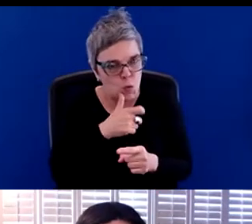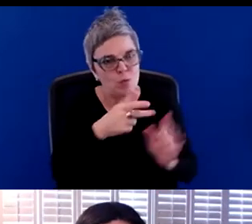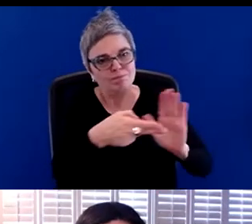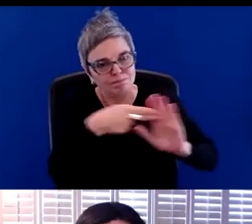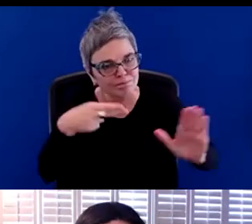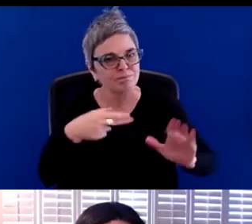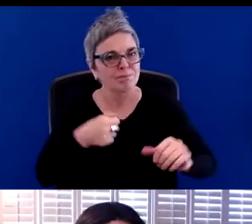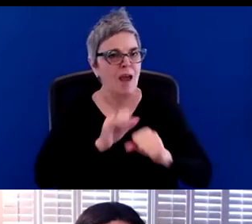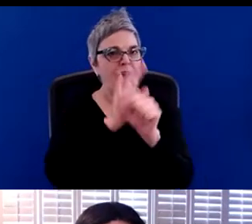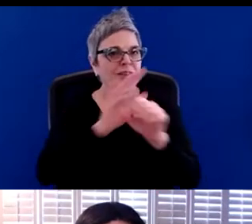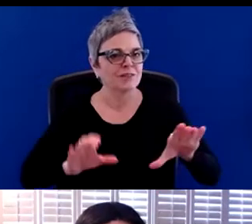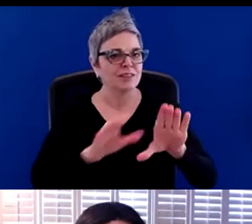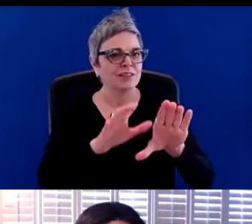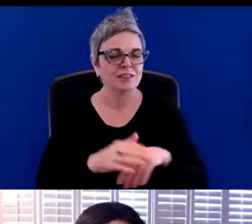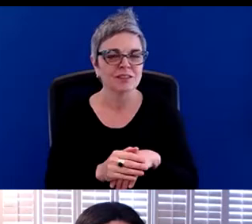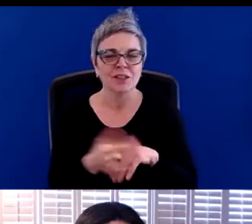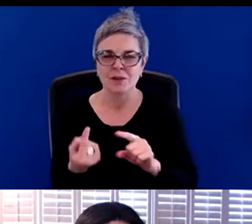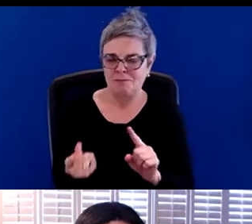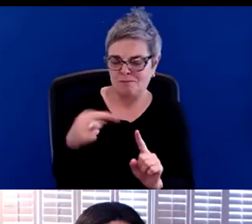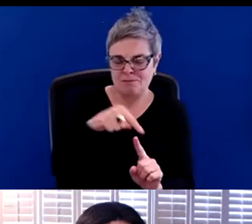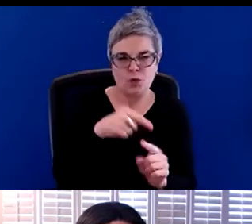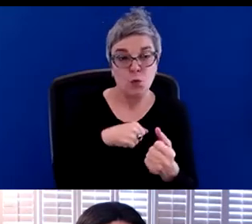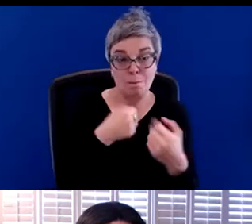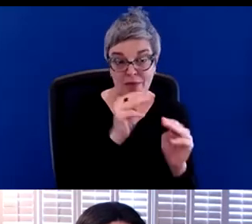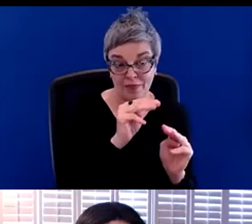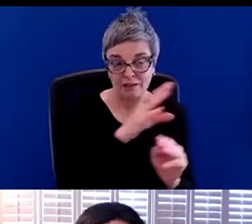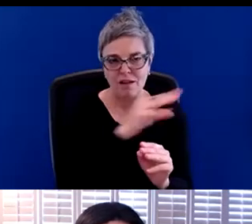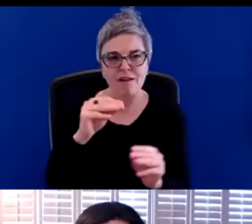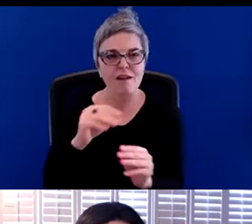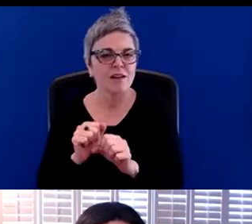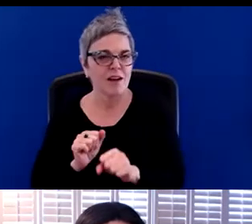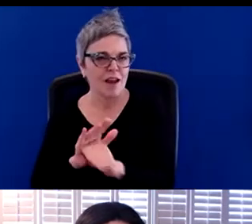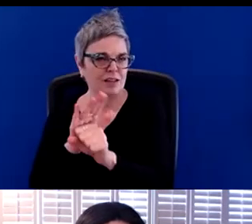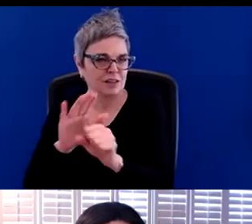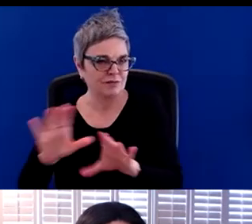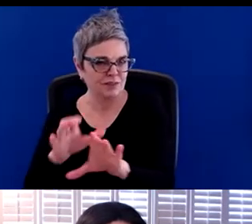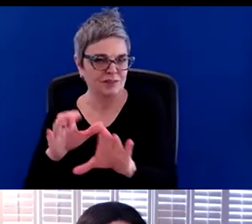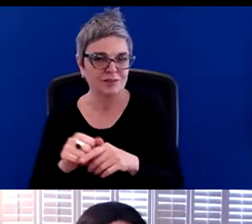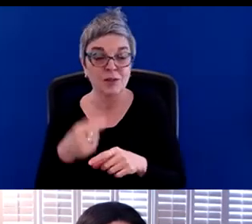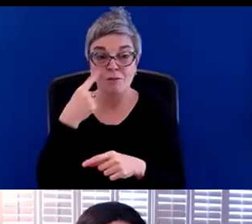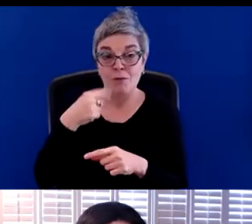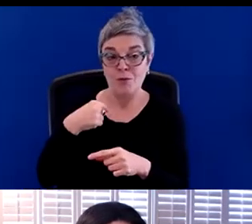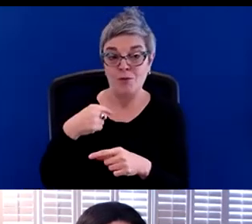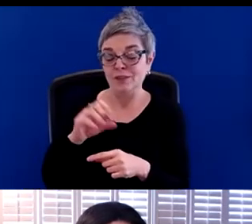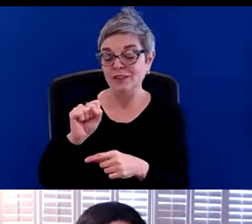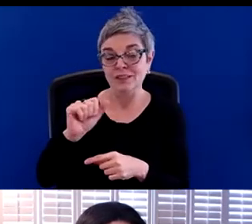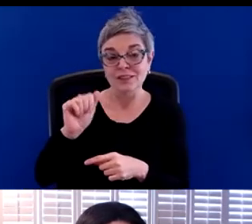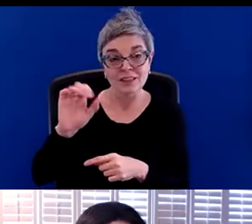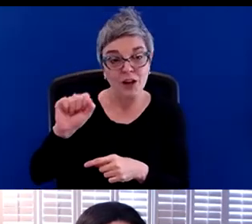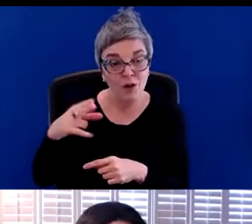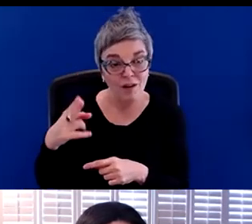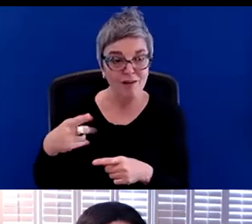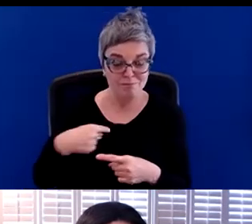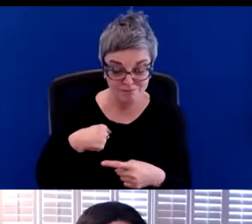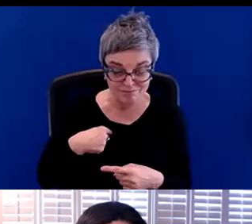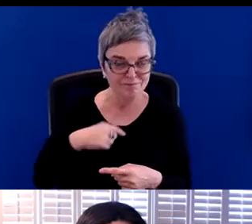and activism, this was also something that came up quite a bit for Sarah and me and our book editors. You probably remember